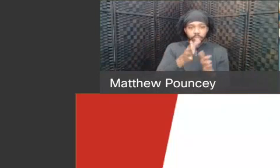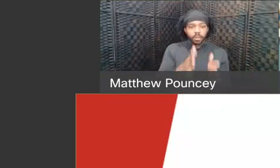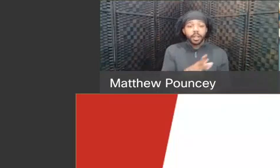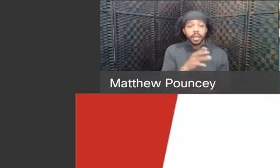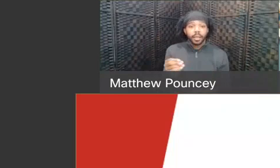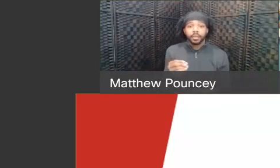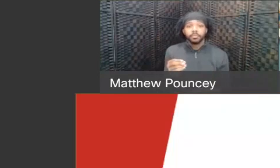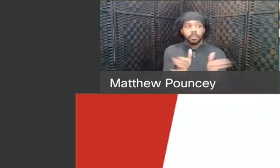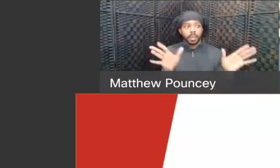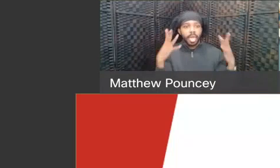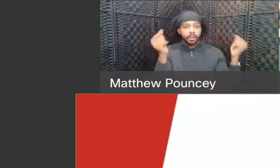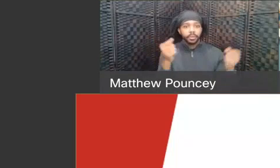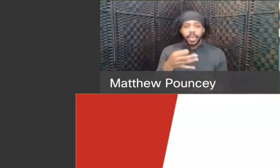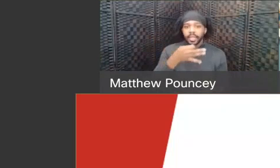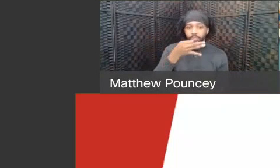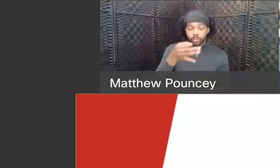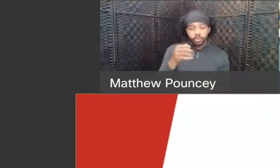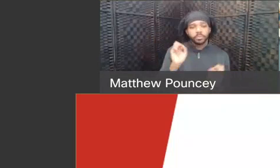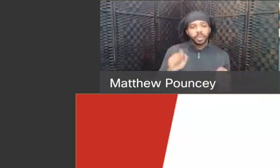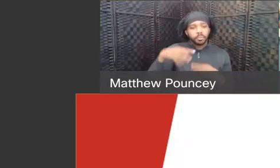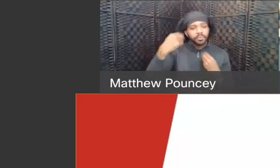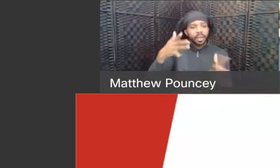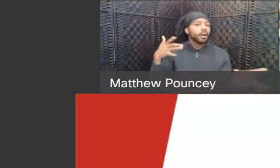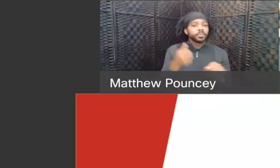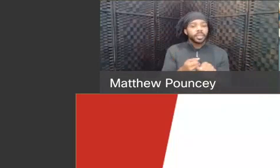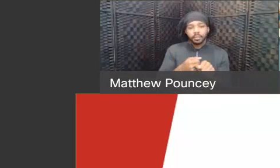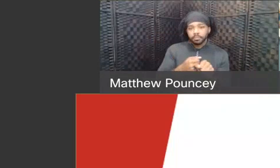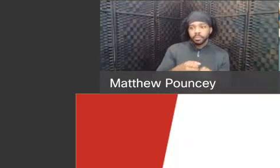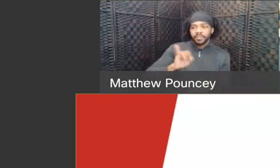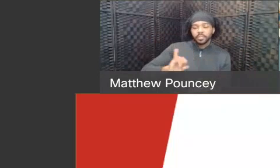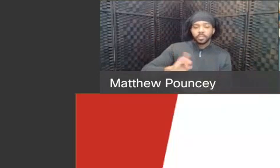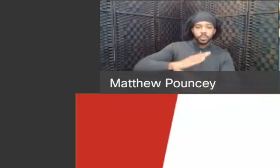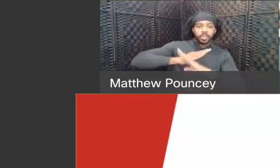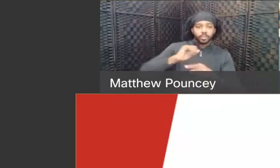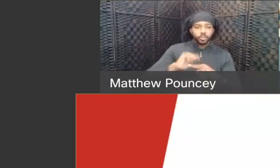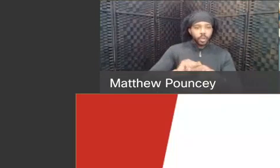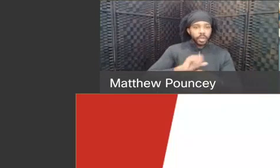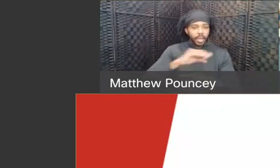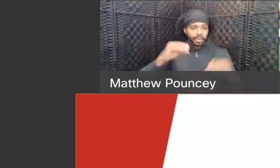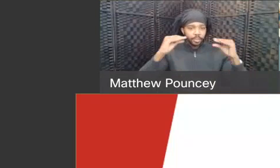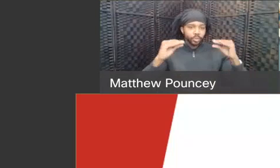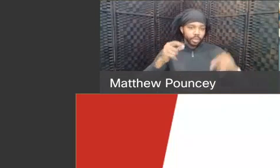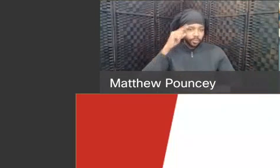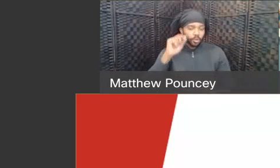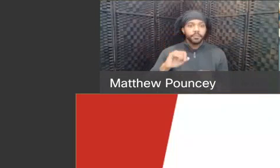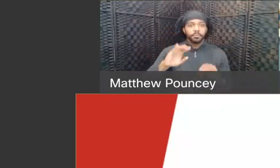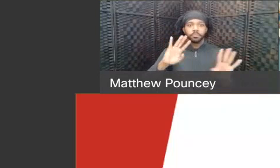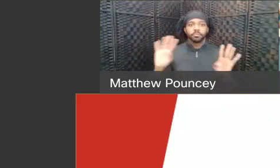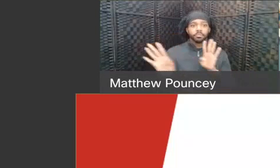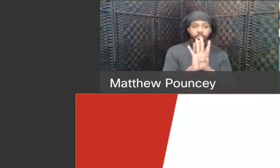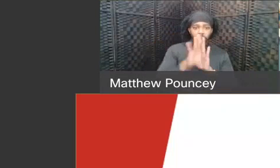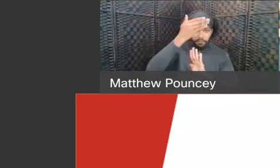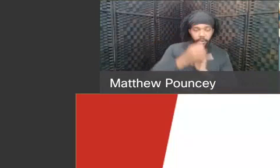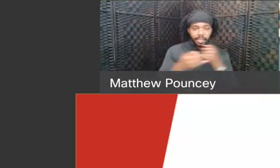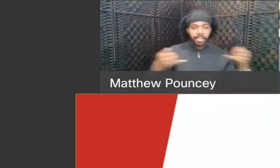experts that can provide up-to-date infection prevention training and education for frontline staff